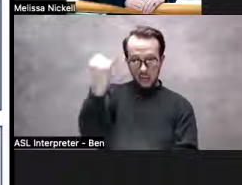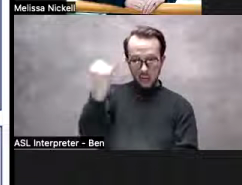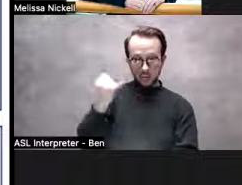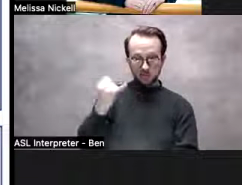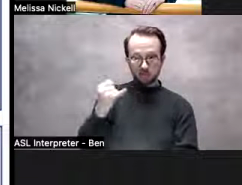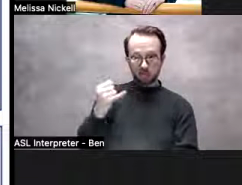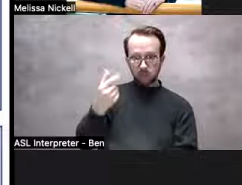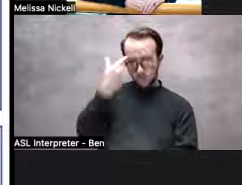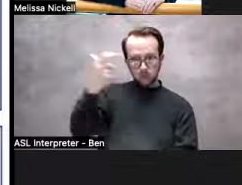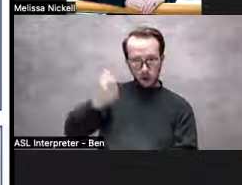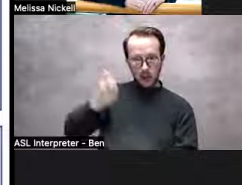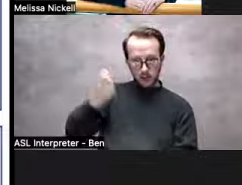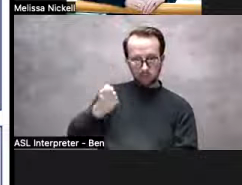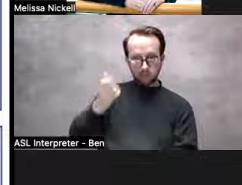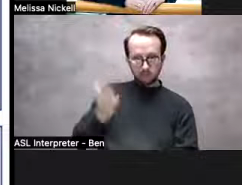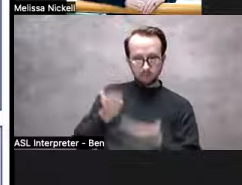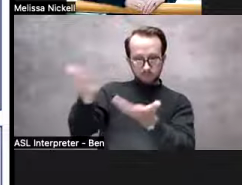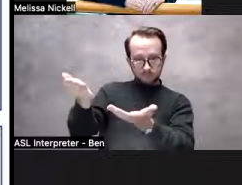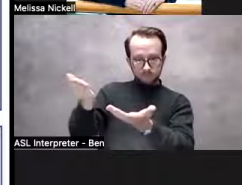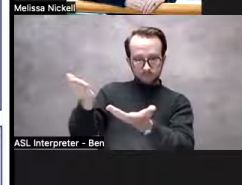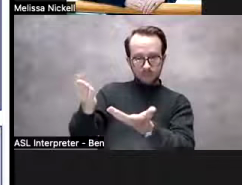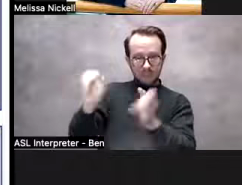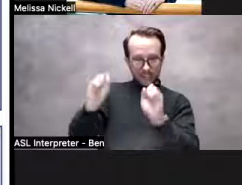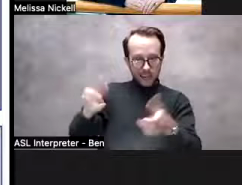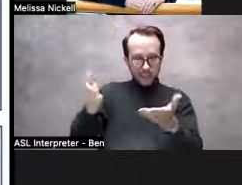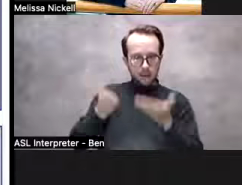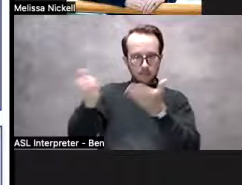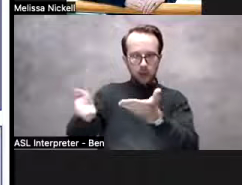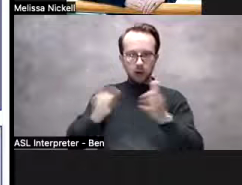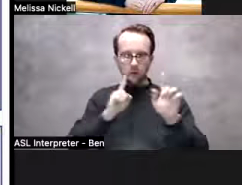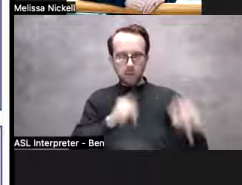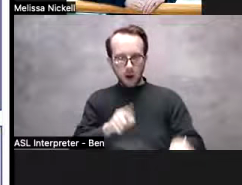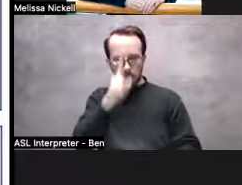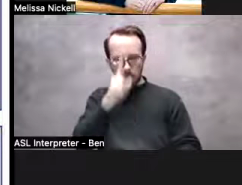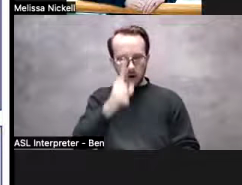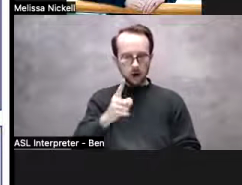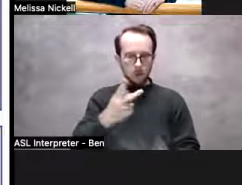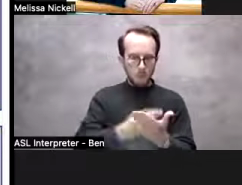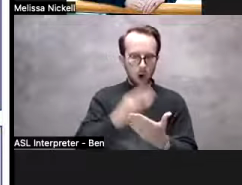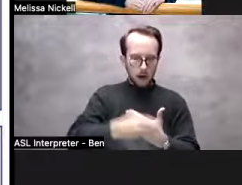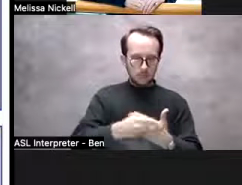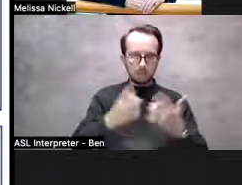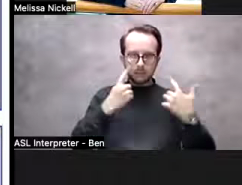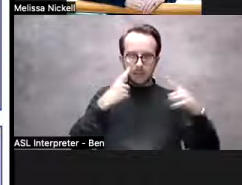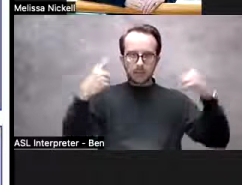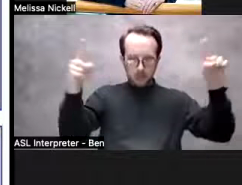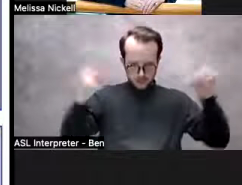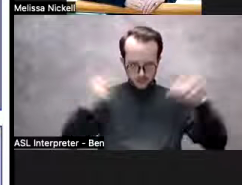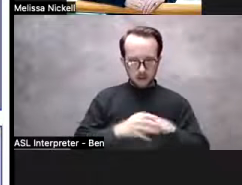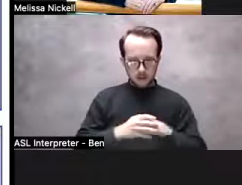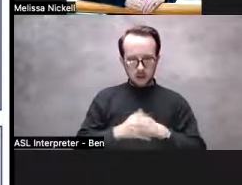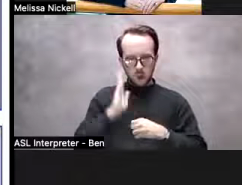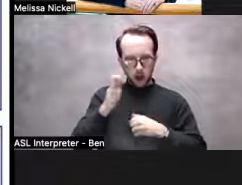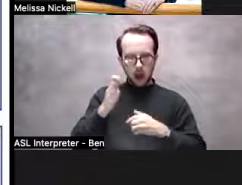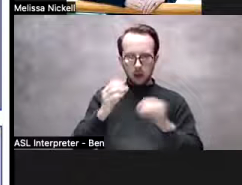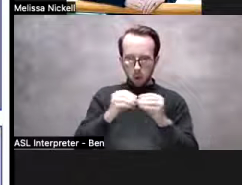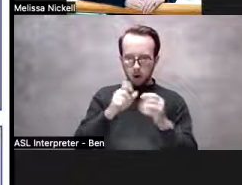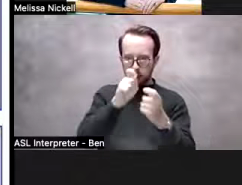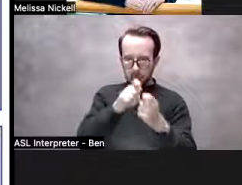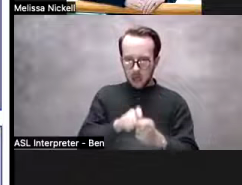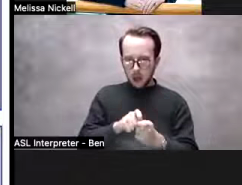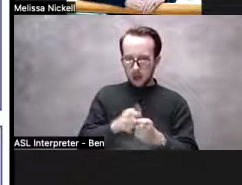a proposal, you can submit that in response to what's called a program announcement. And we'll go into these in a little bit more detail in a few